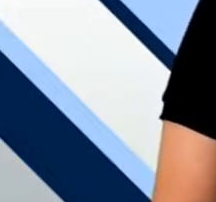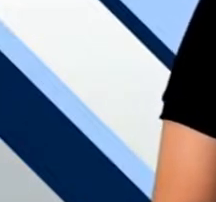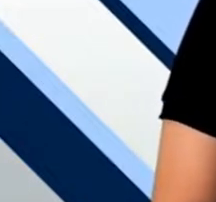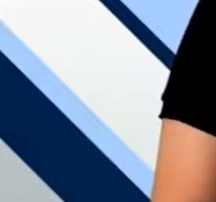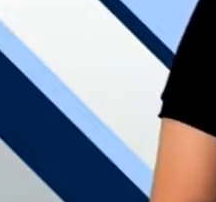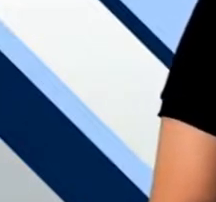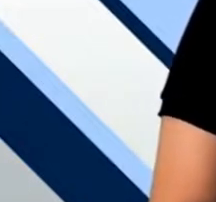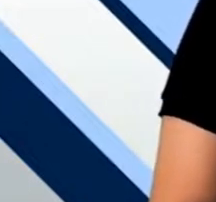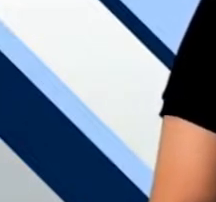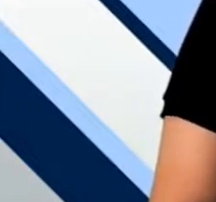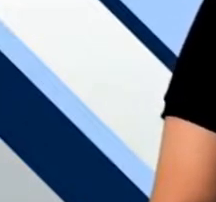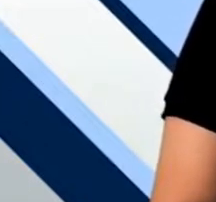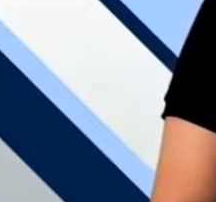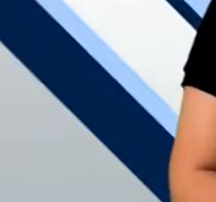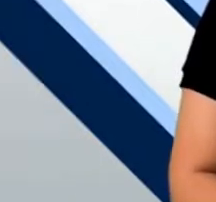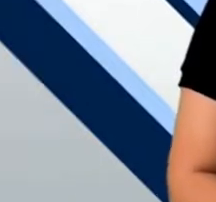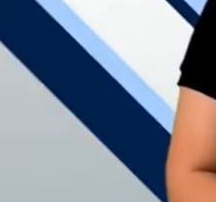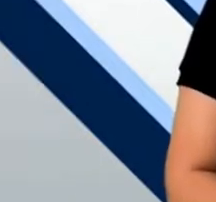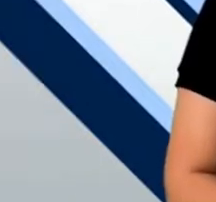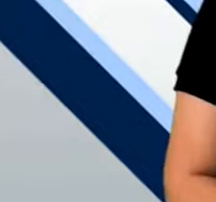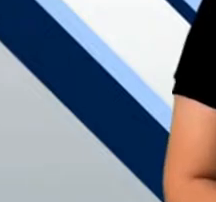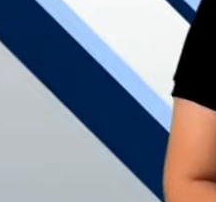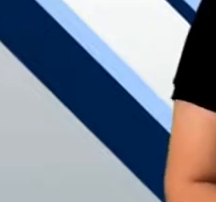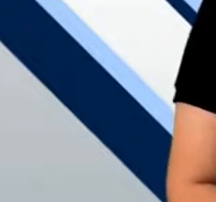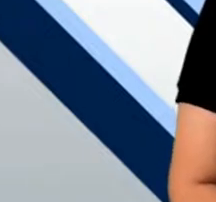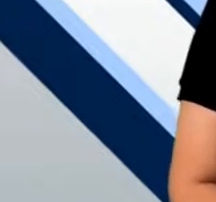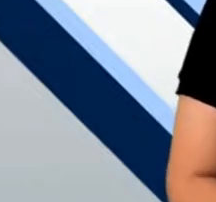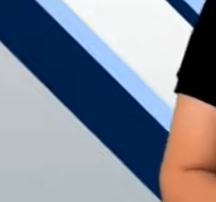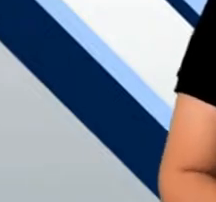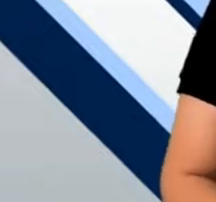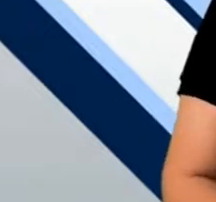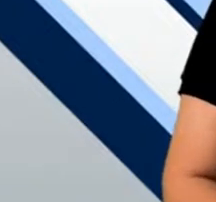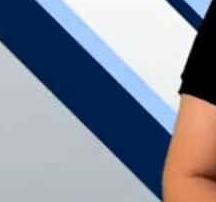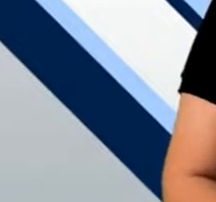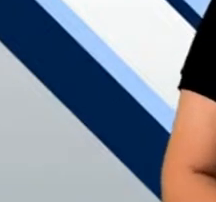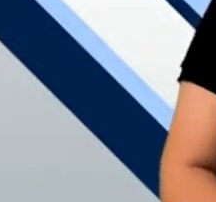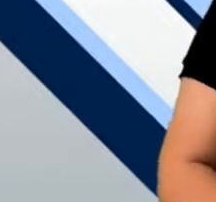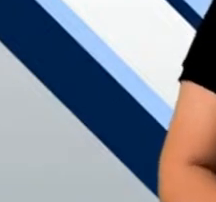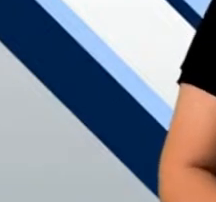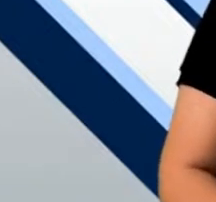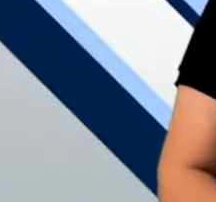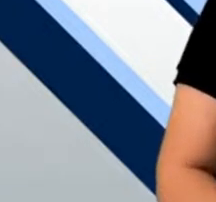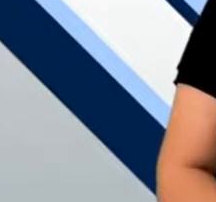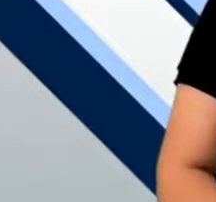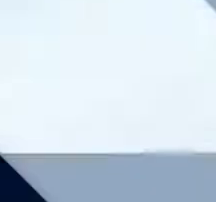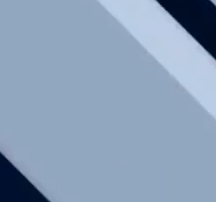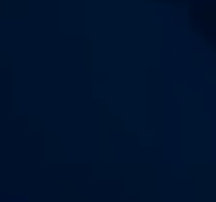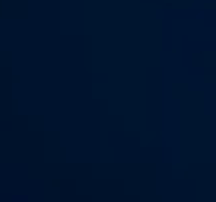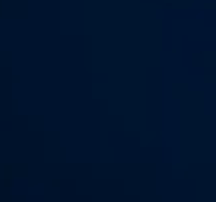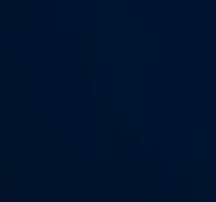-aaral ng kabataang Pilipino. Itulay natin ito, Sulong Edukalidad!